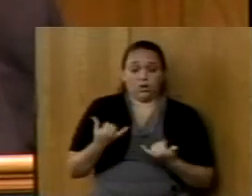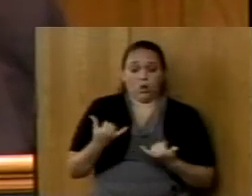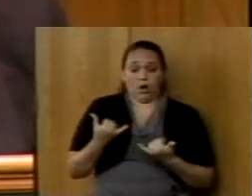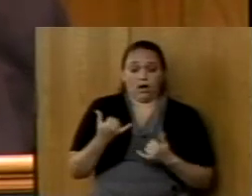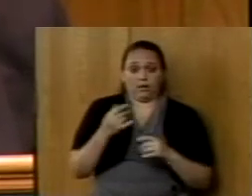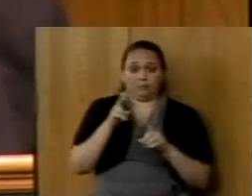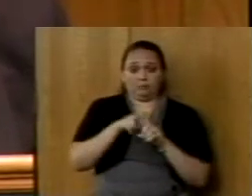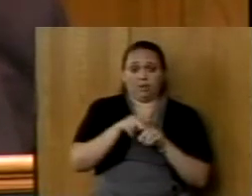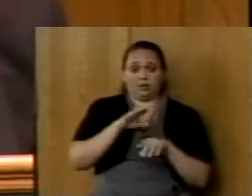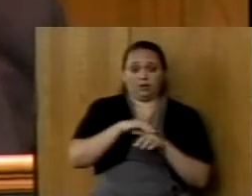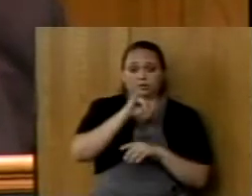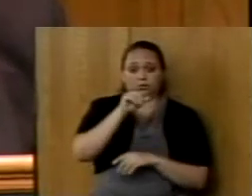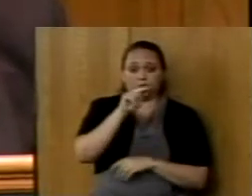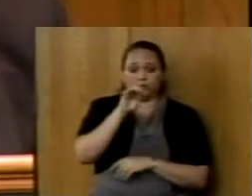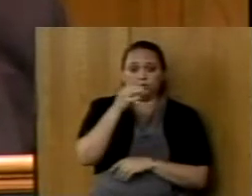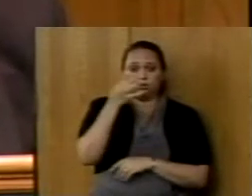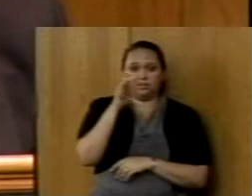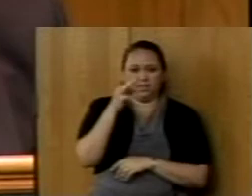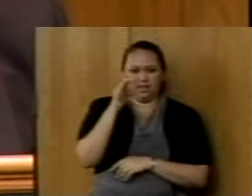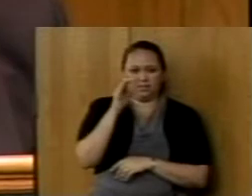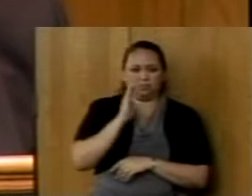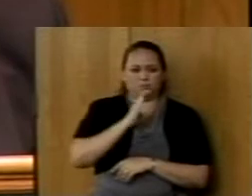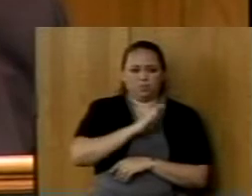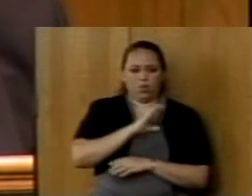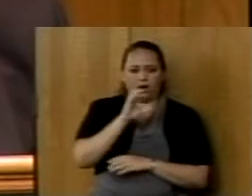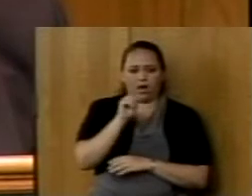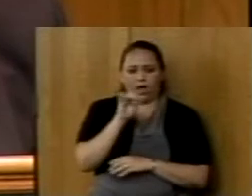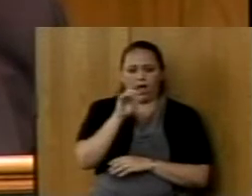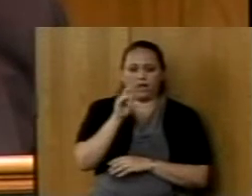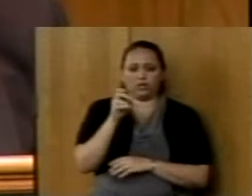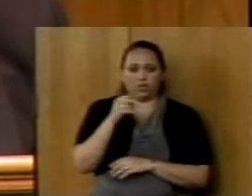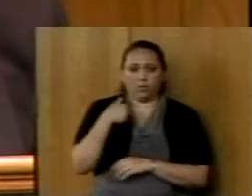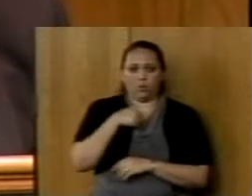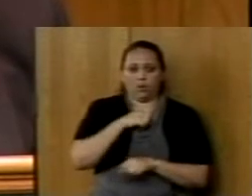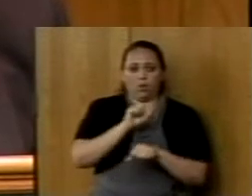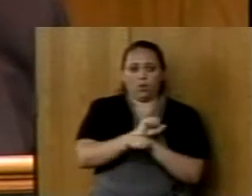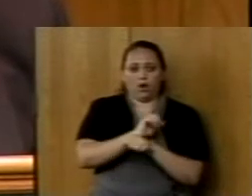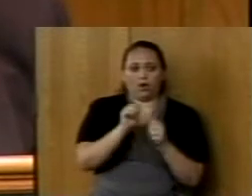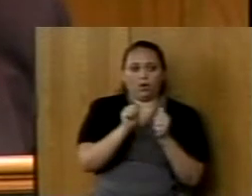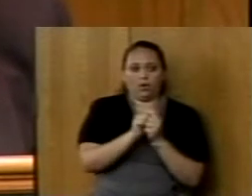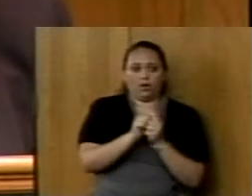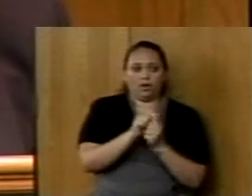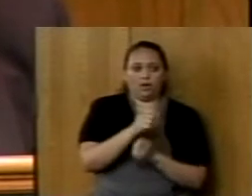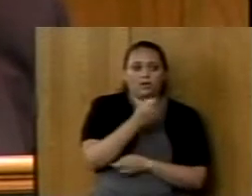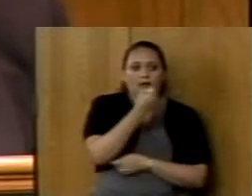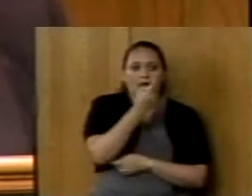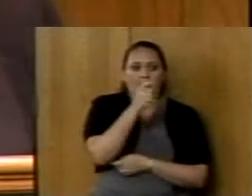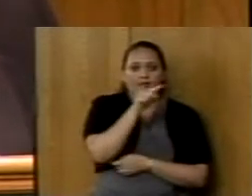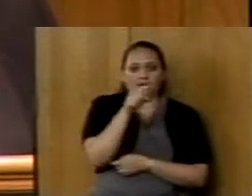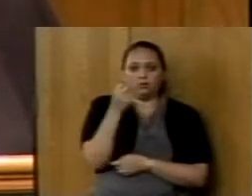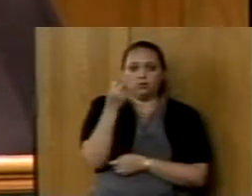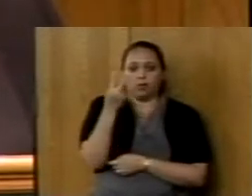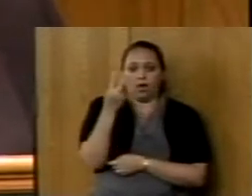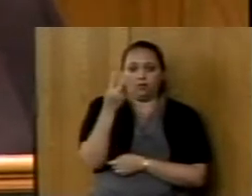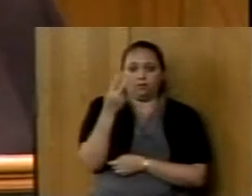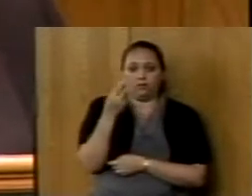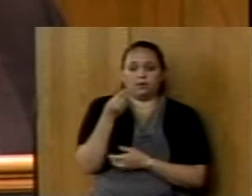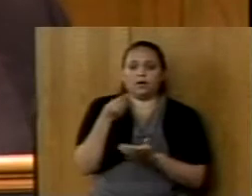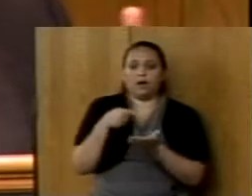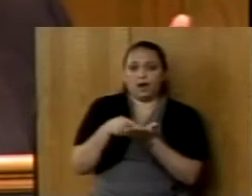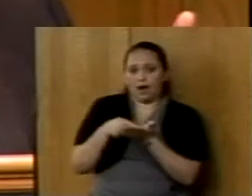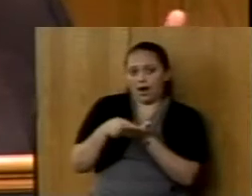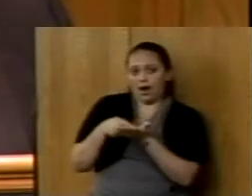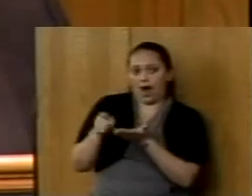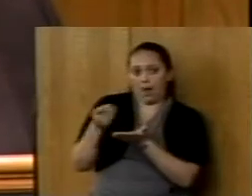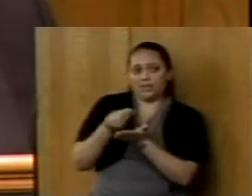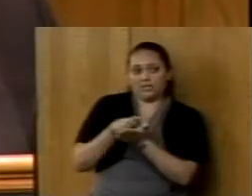June 19th board action, we're working with the 11-12 compensation plan. So therefore, I